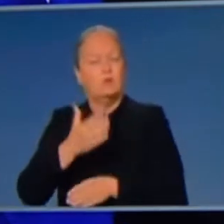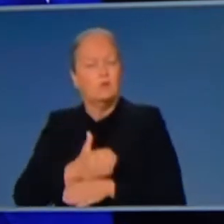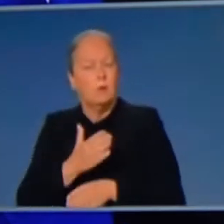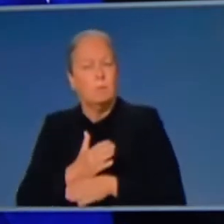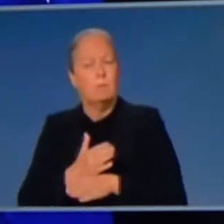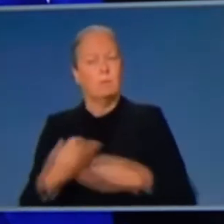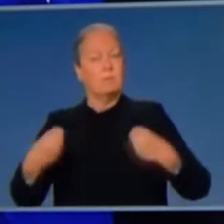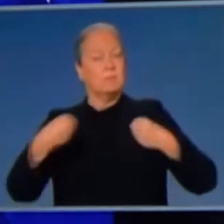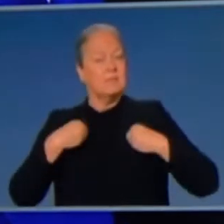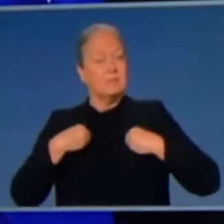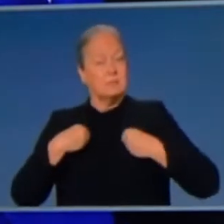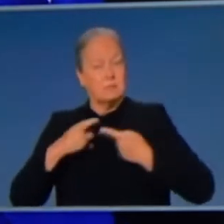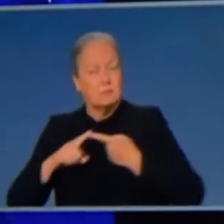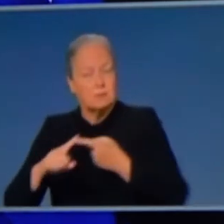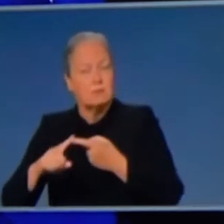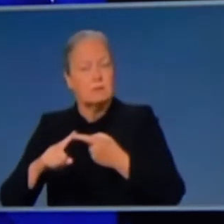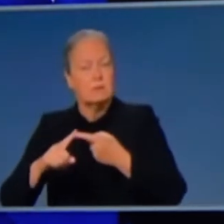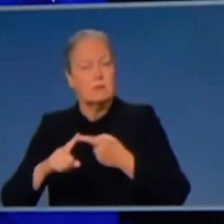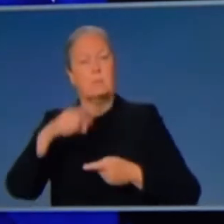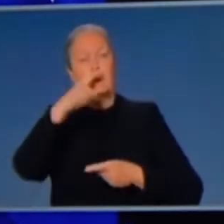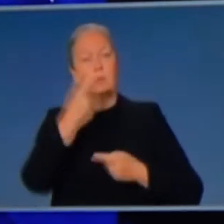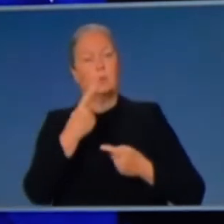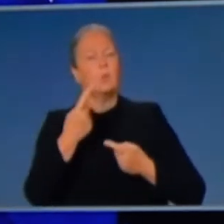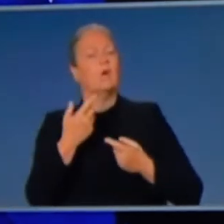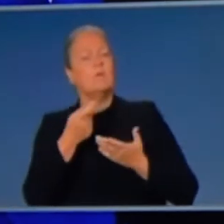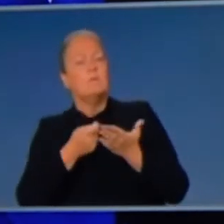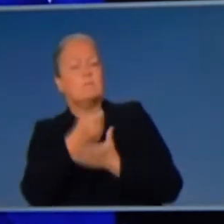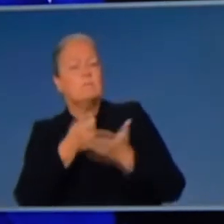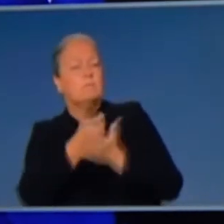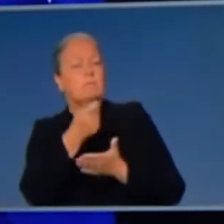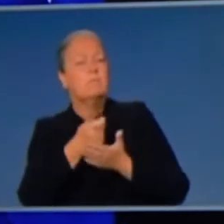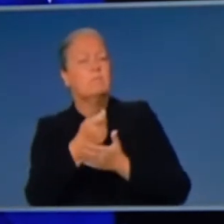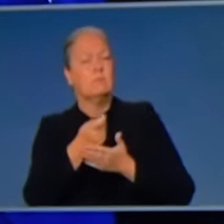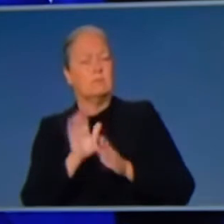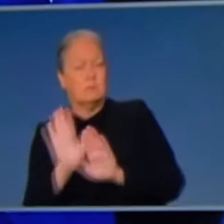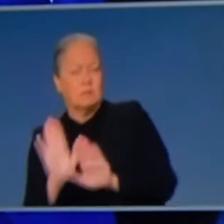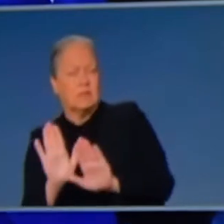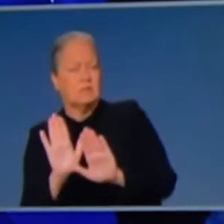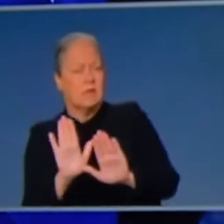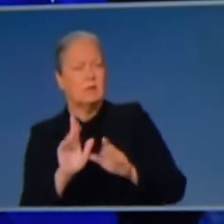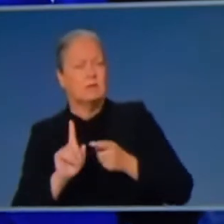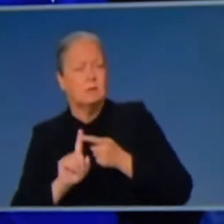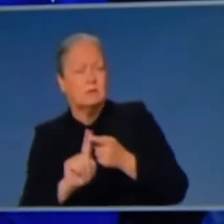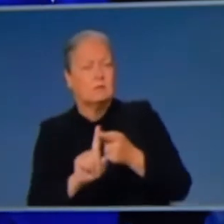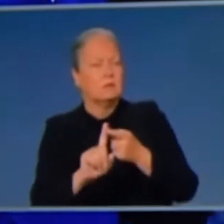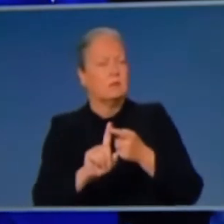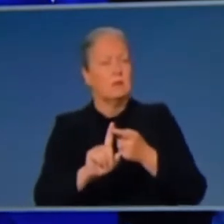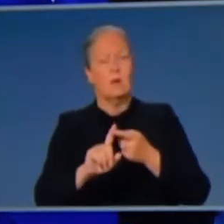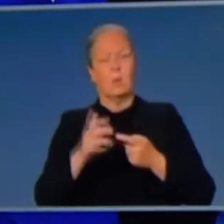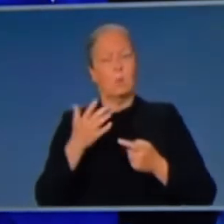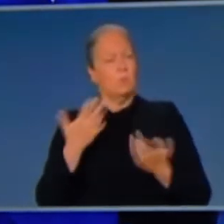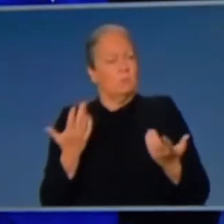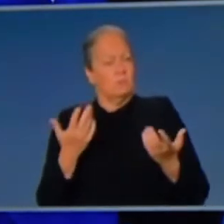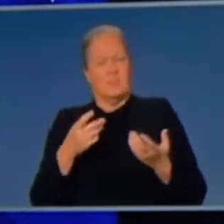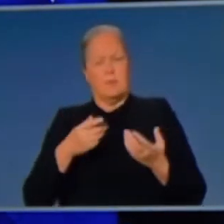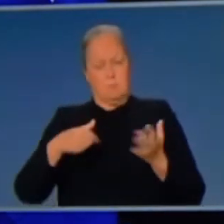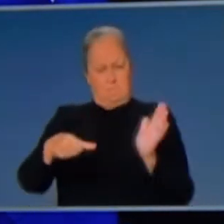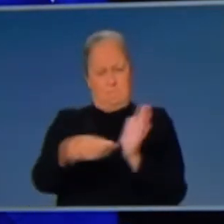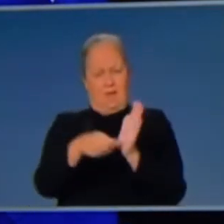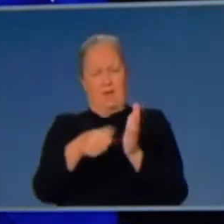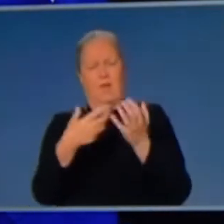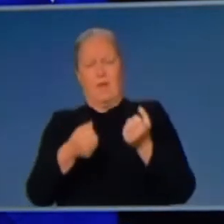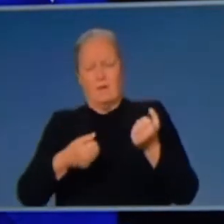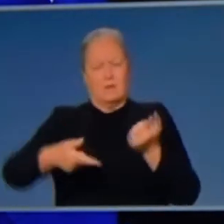means keeping the tenancies in place. It means keeping the loans in place, keeping the credit lines open to ensure that